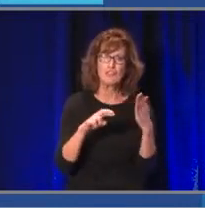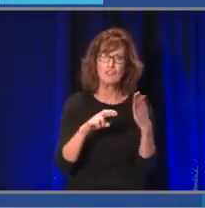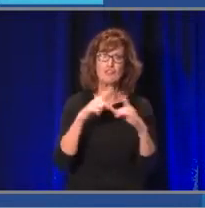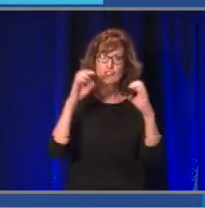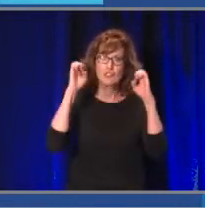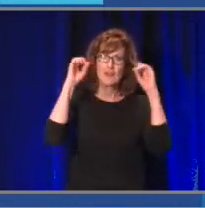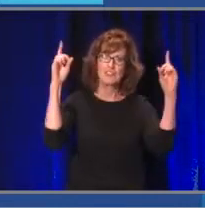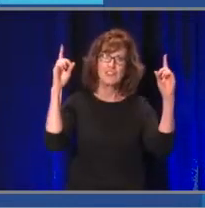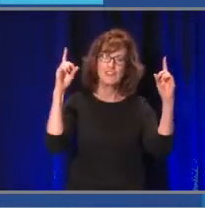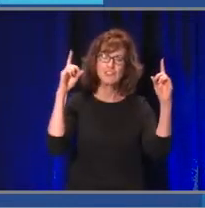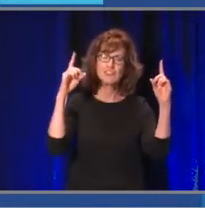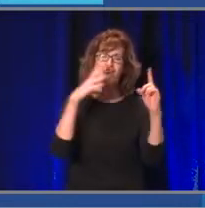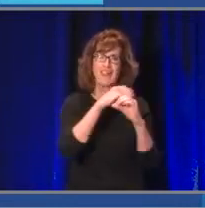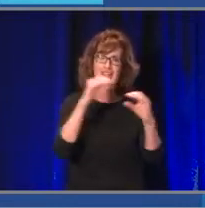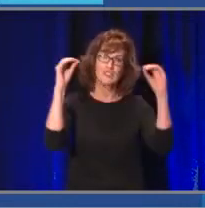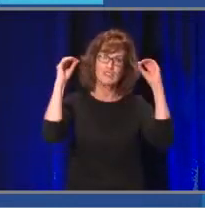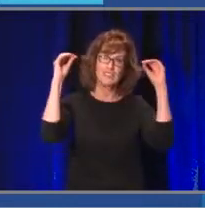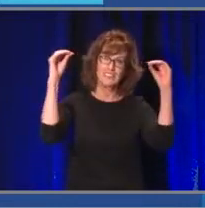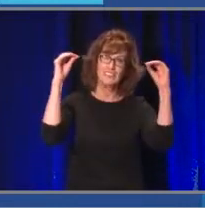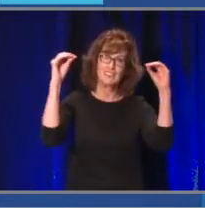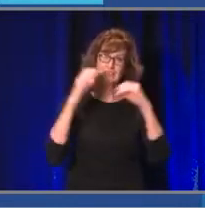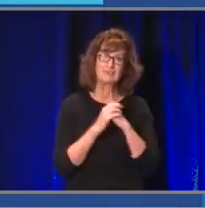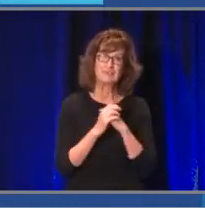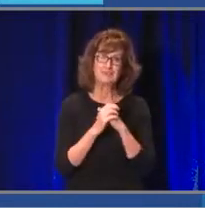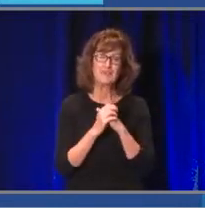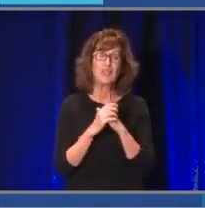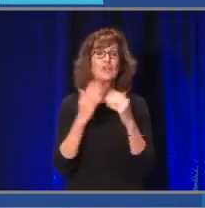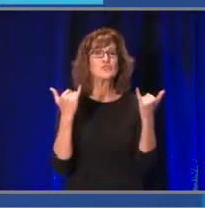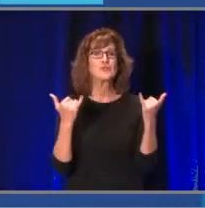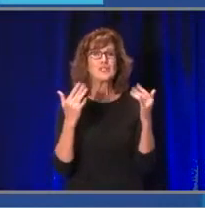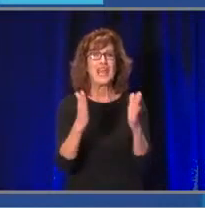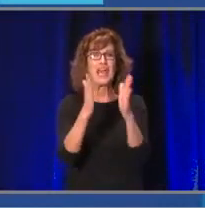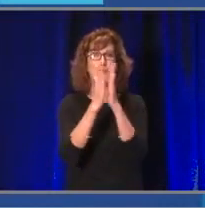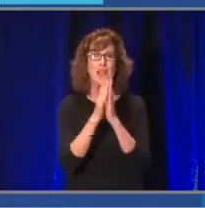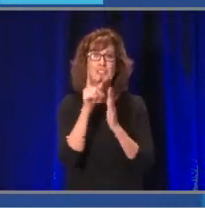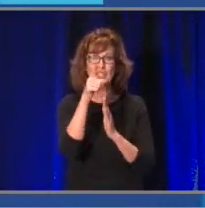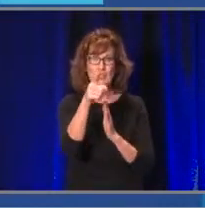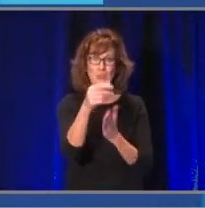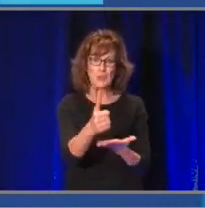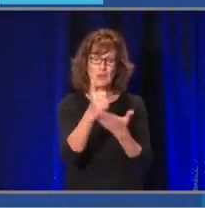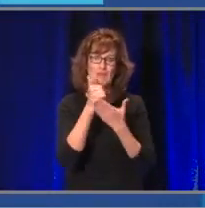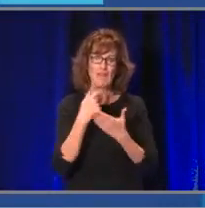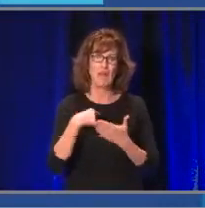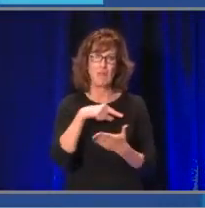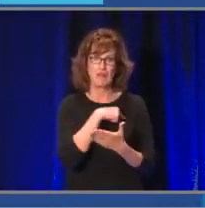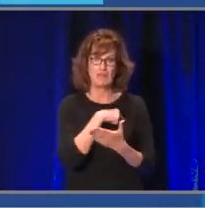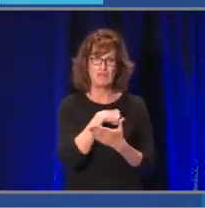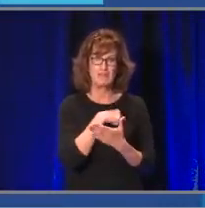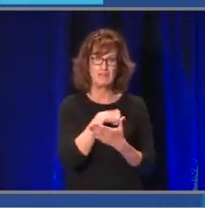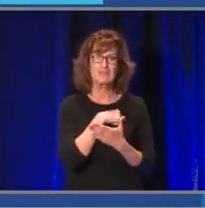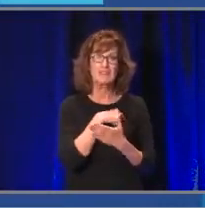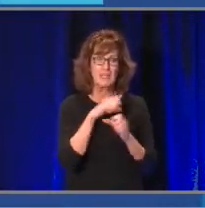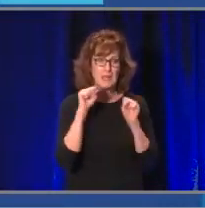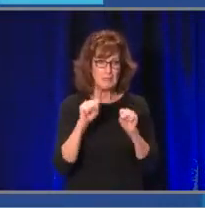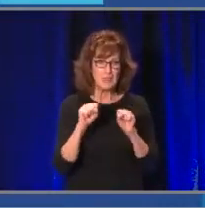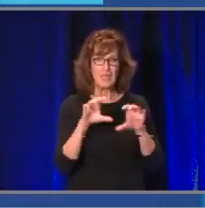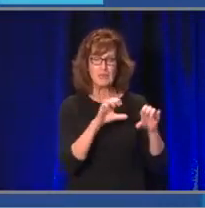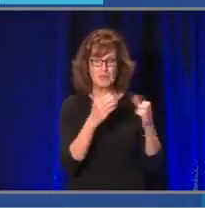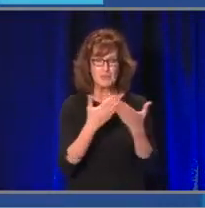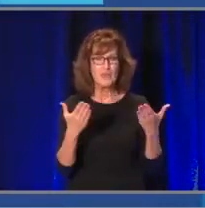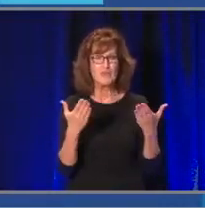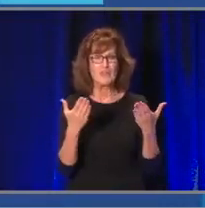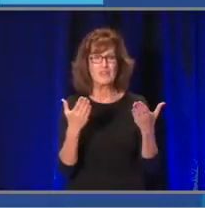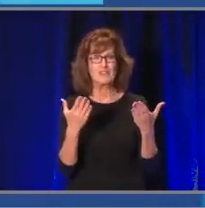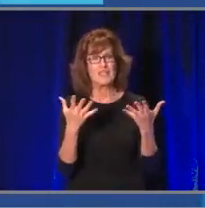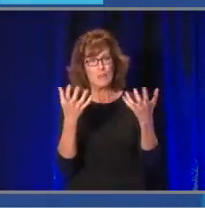and to teaching. And so this is where we ask you to help us be able to do the things that we need to do and want to do